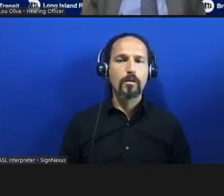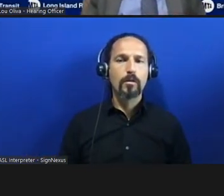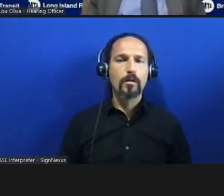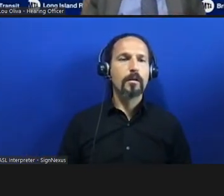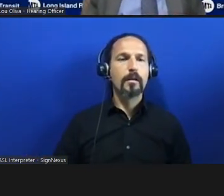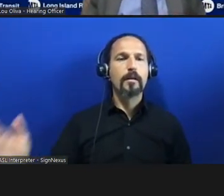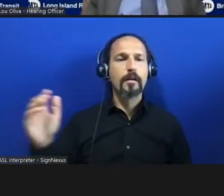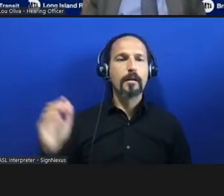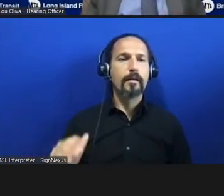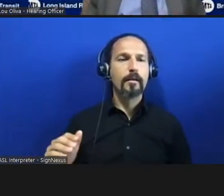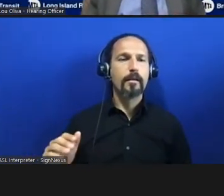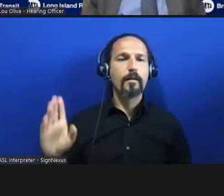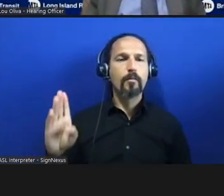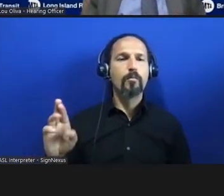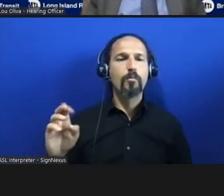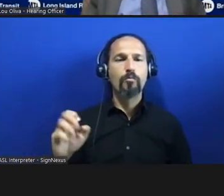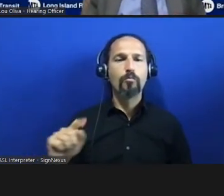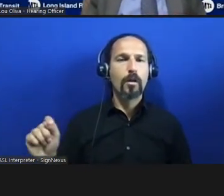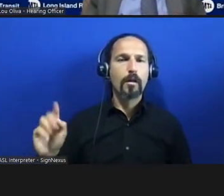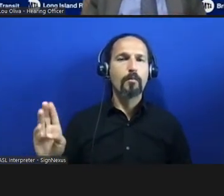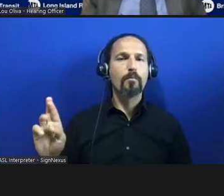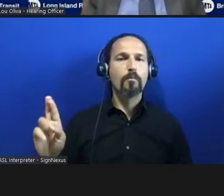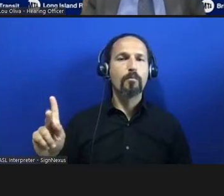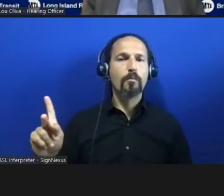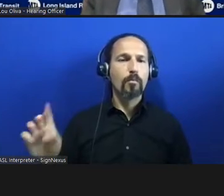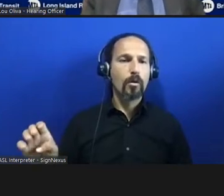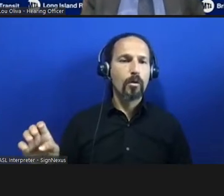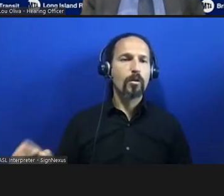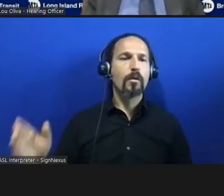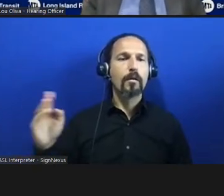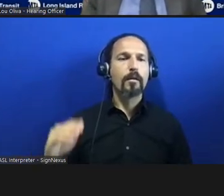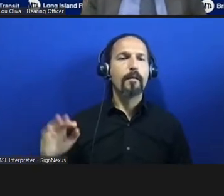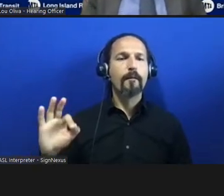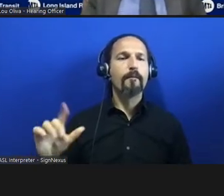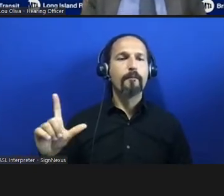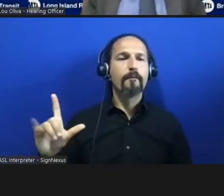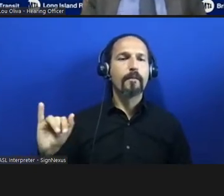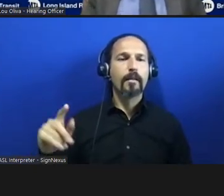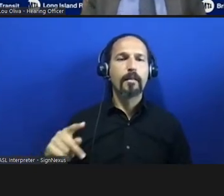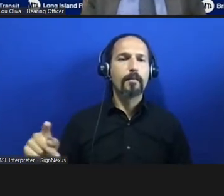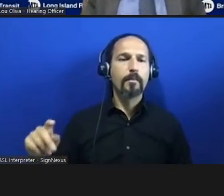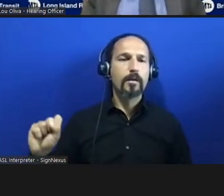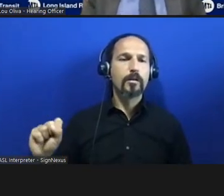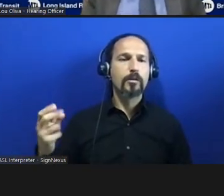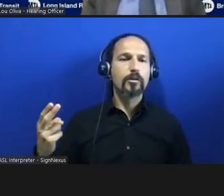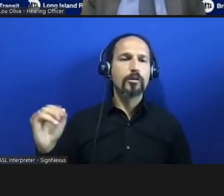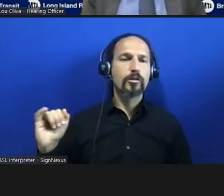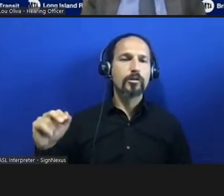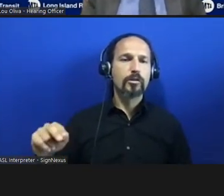the next speaker is Brett Burke followed by Philip shinolev